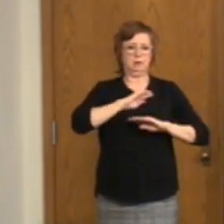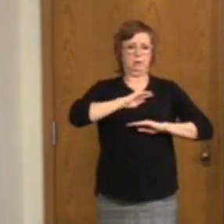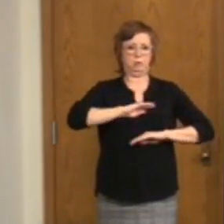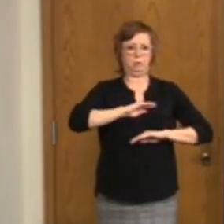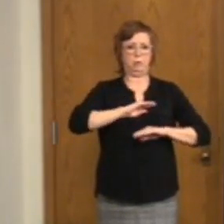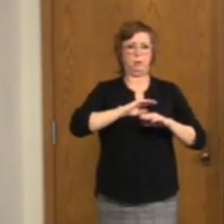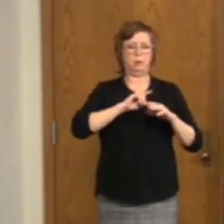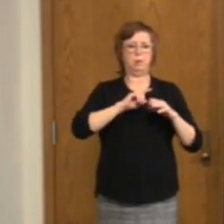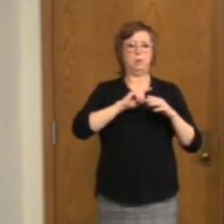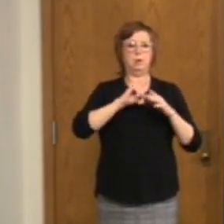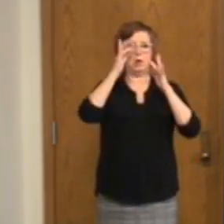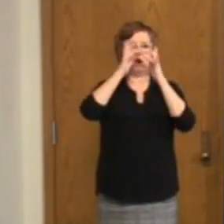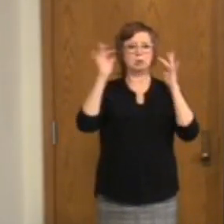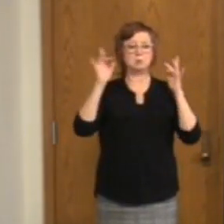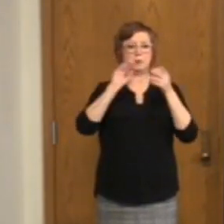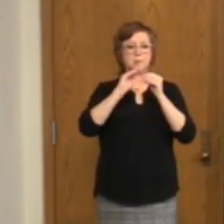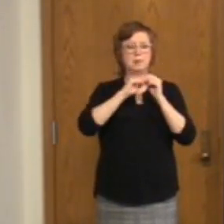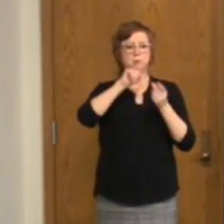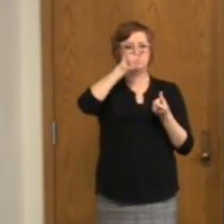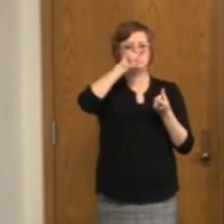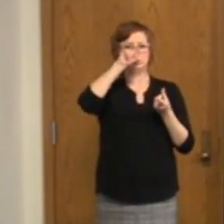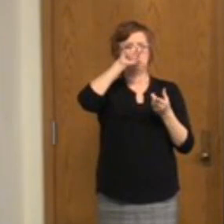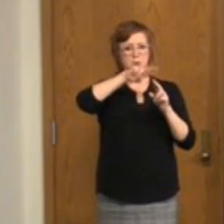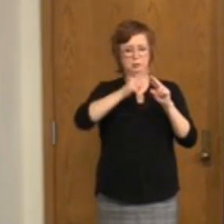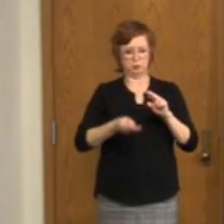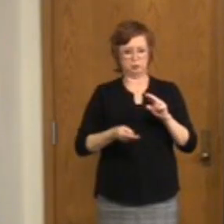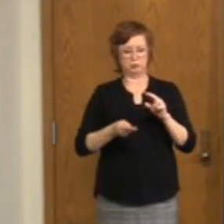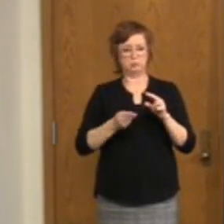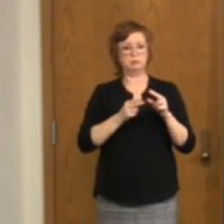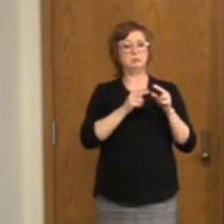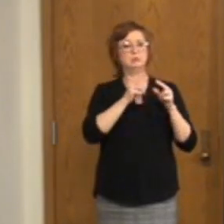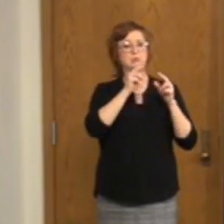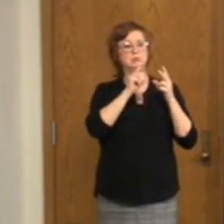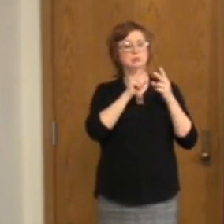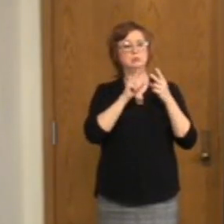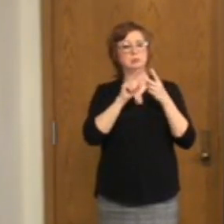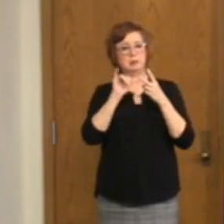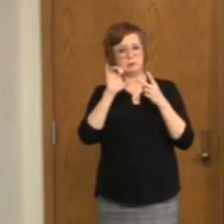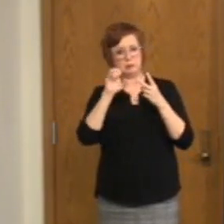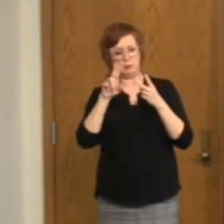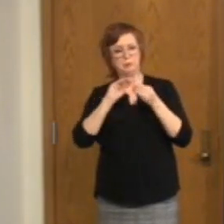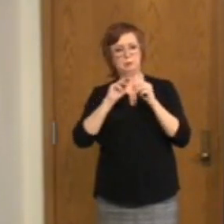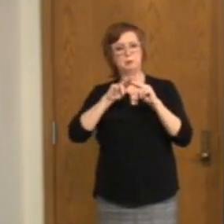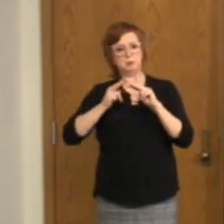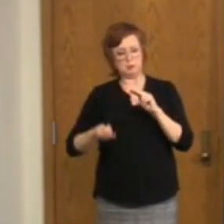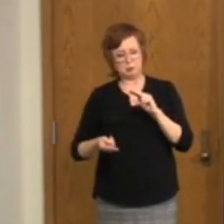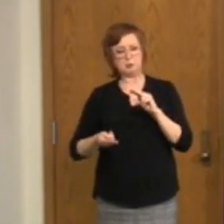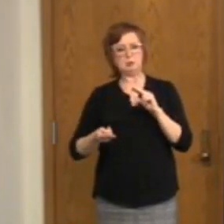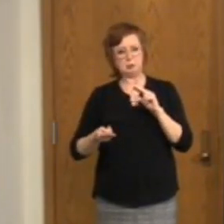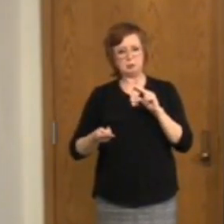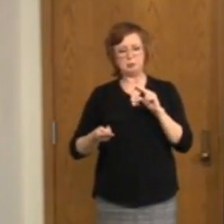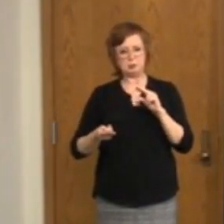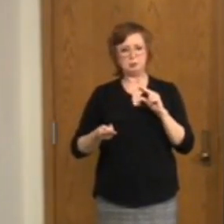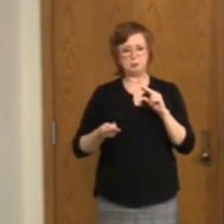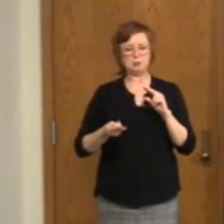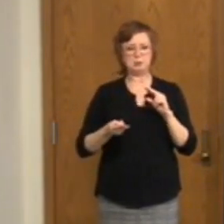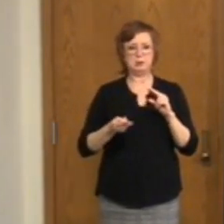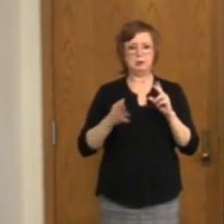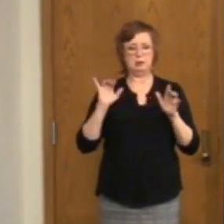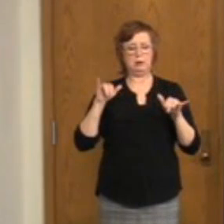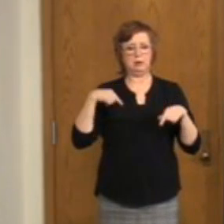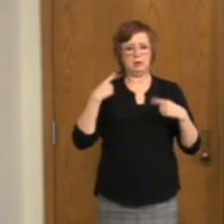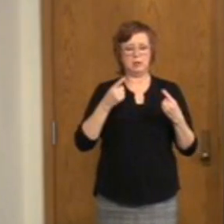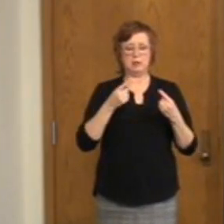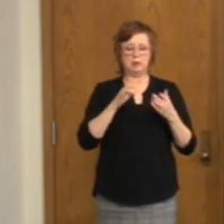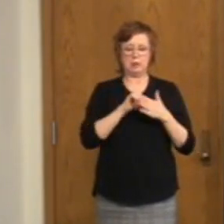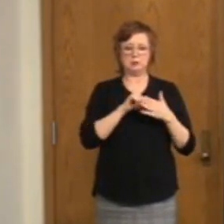and ICU. And now for some weeks now, that pressure is not there on acute care, that